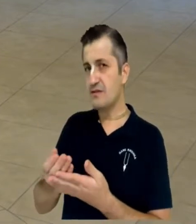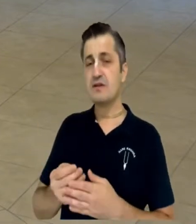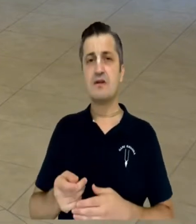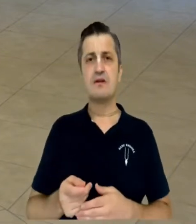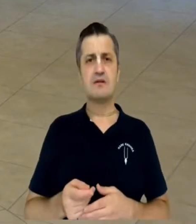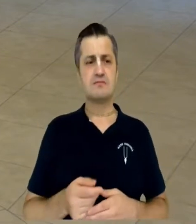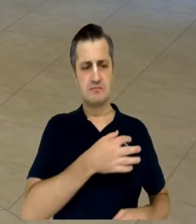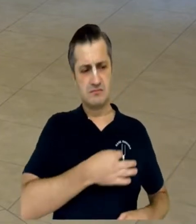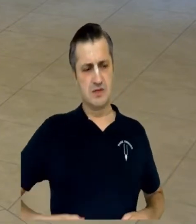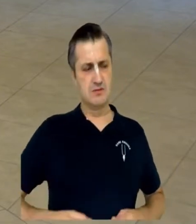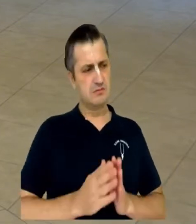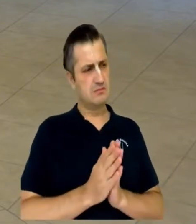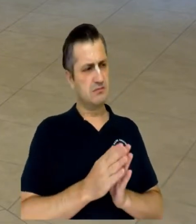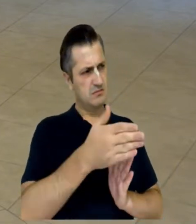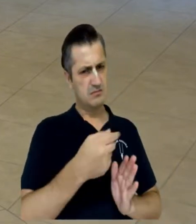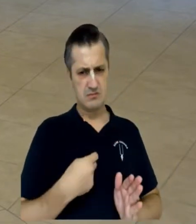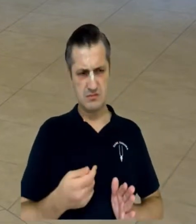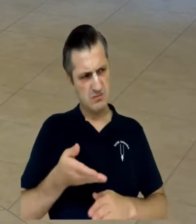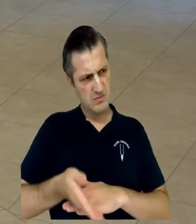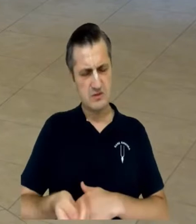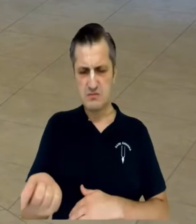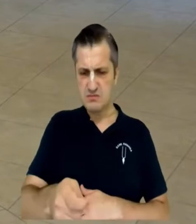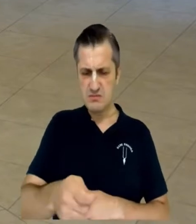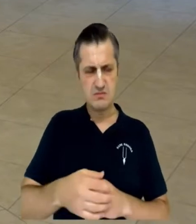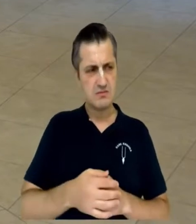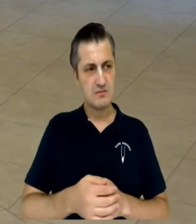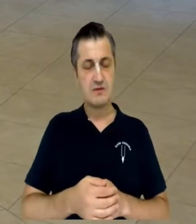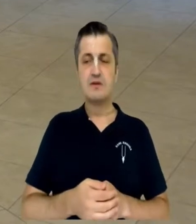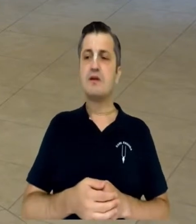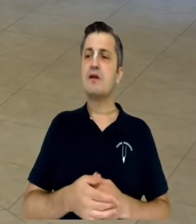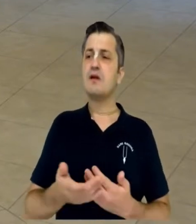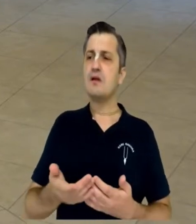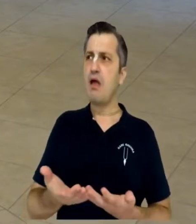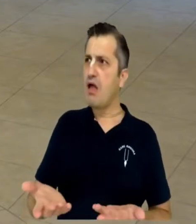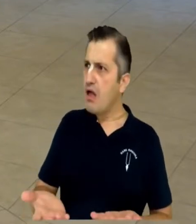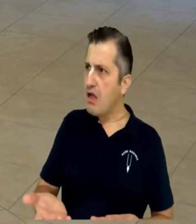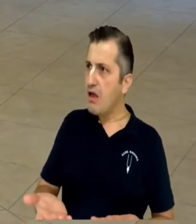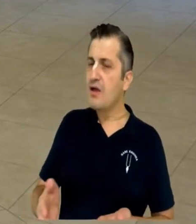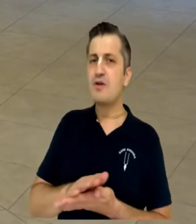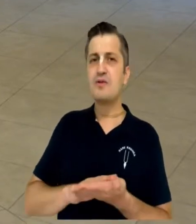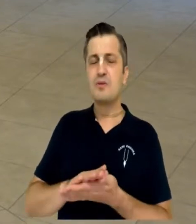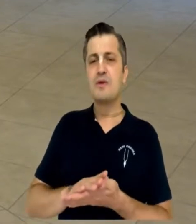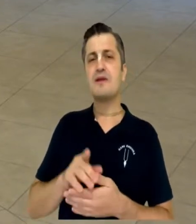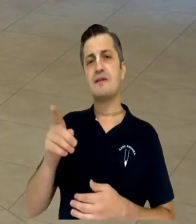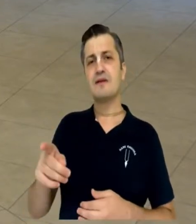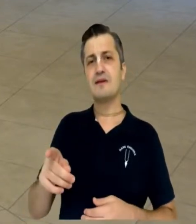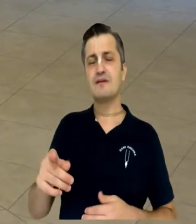could explain the story, and also how do you think that was a mistake against Krishna? Like this time, yeah.